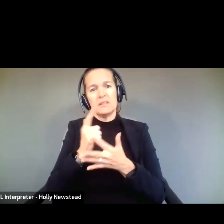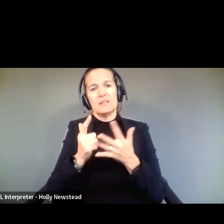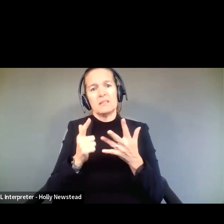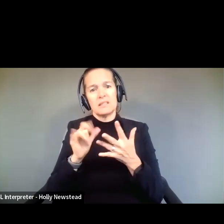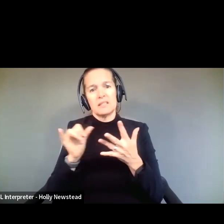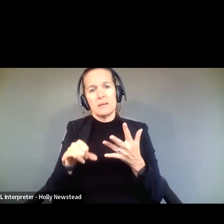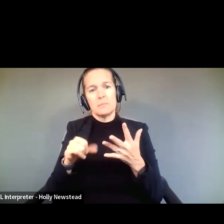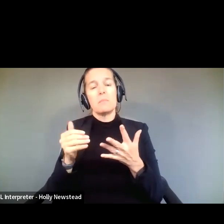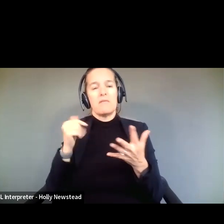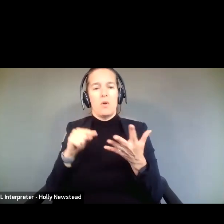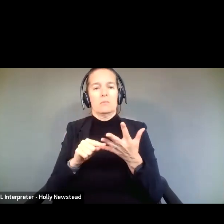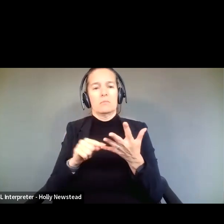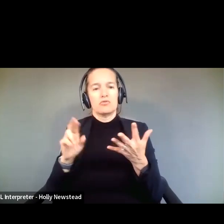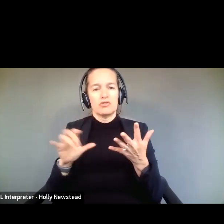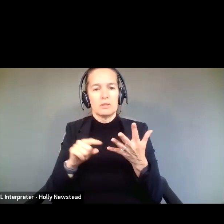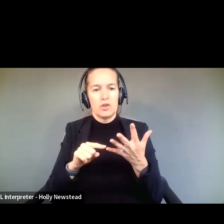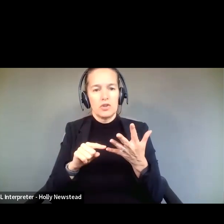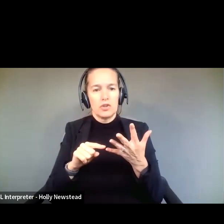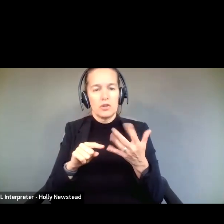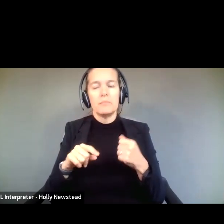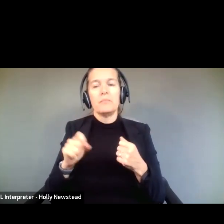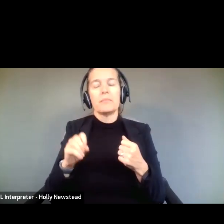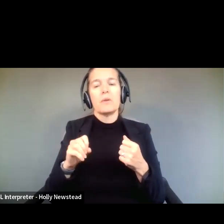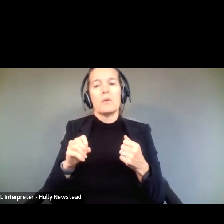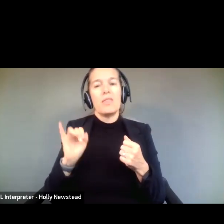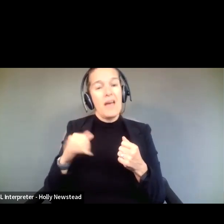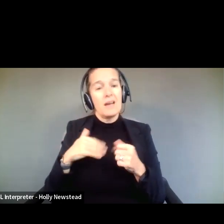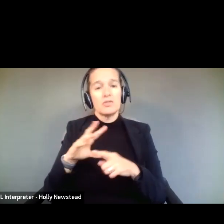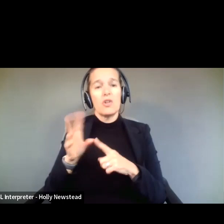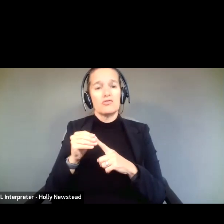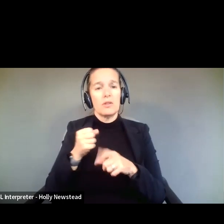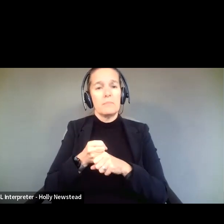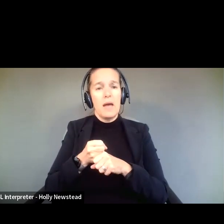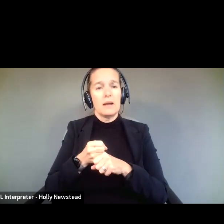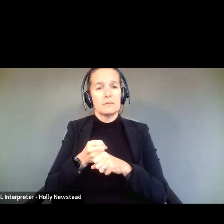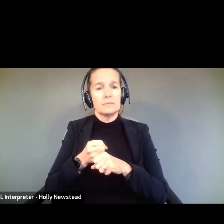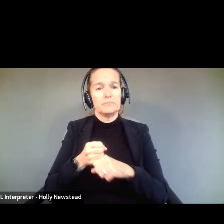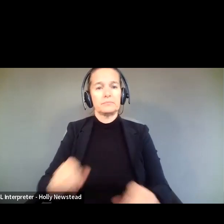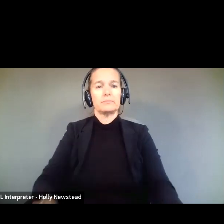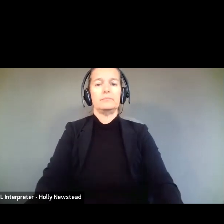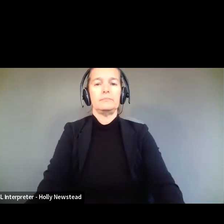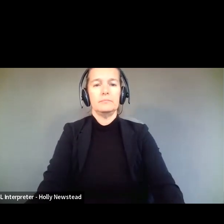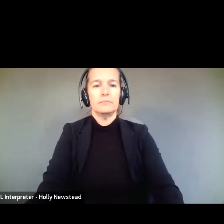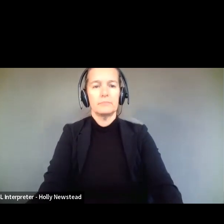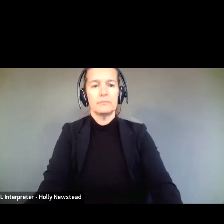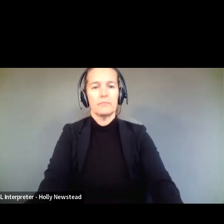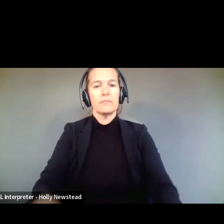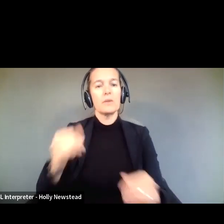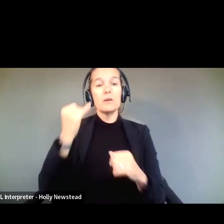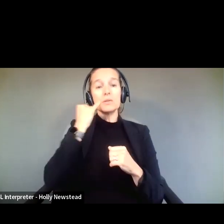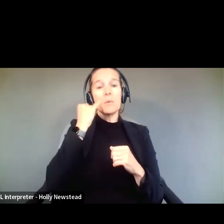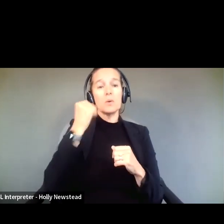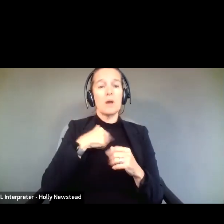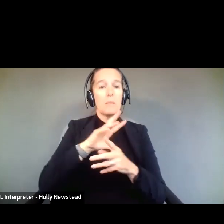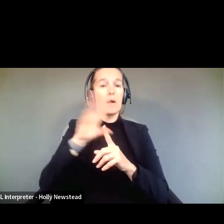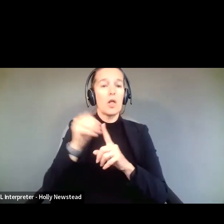securing services with a regional center. This has cultural impacts. If I am a culture where